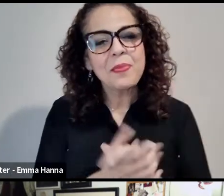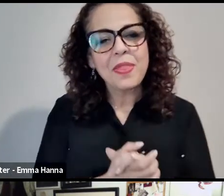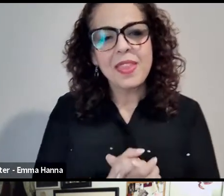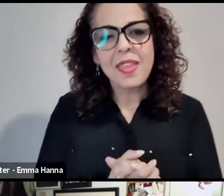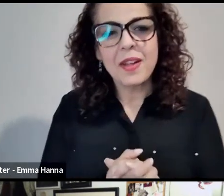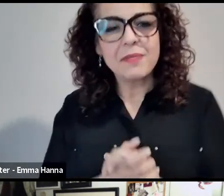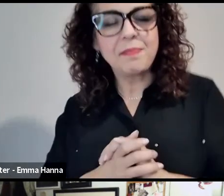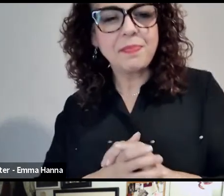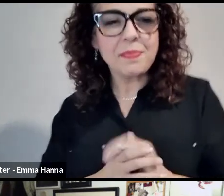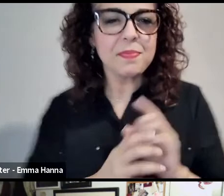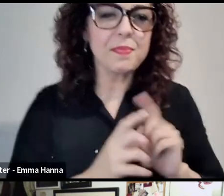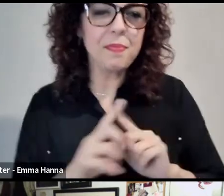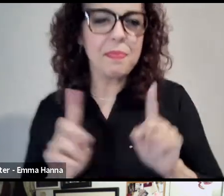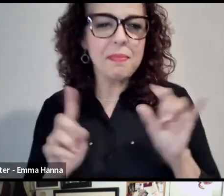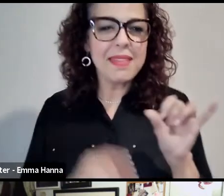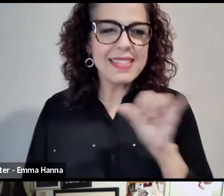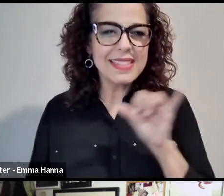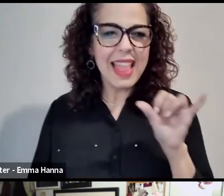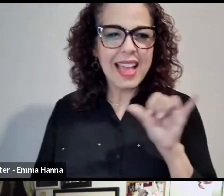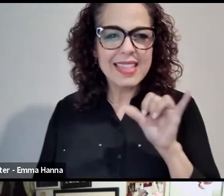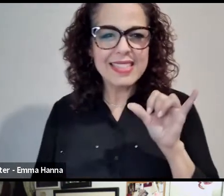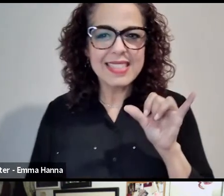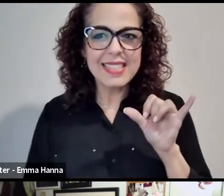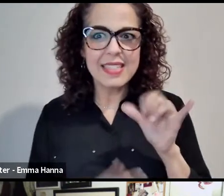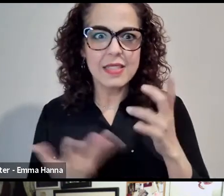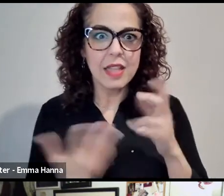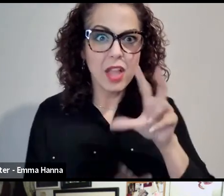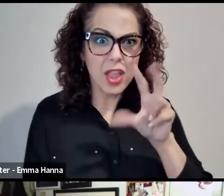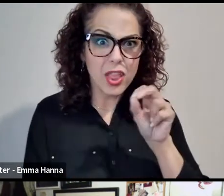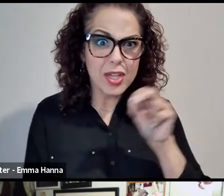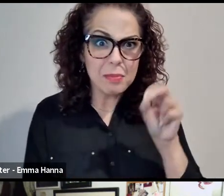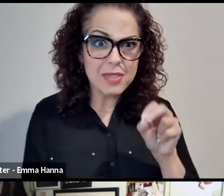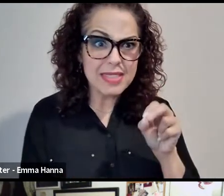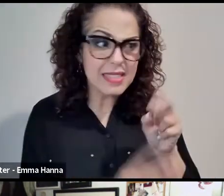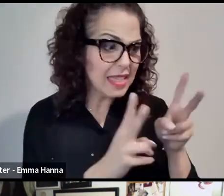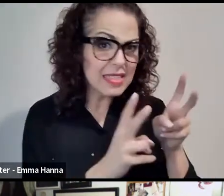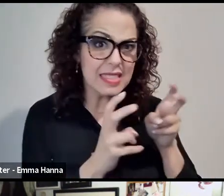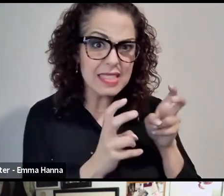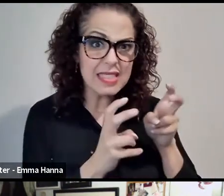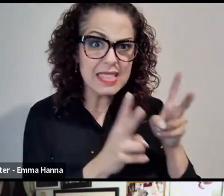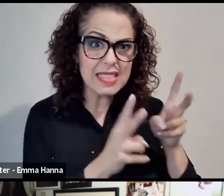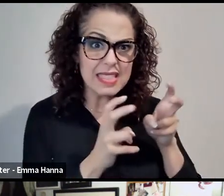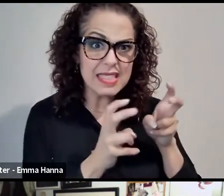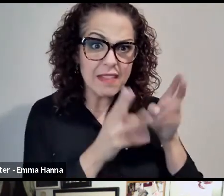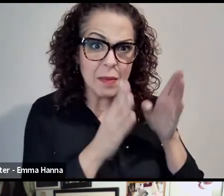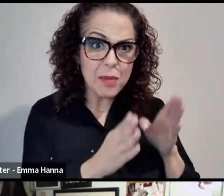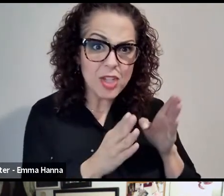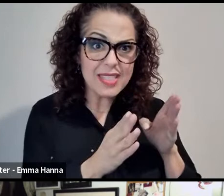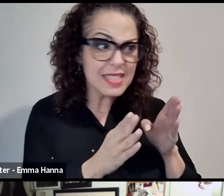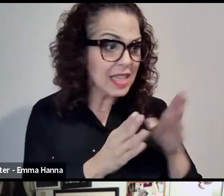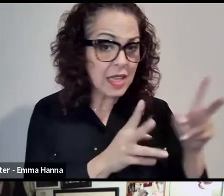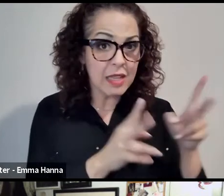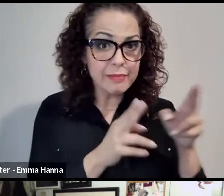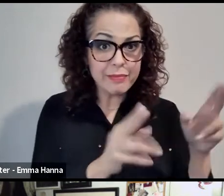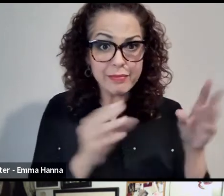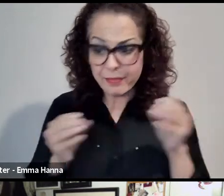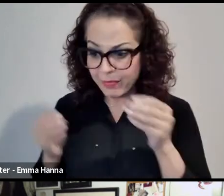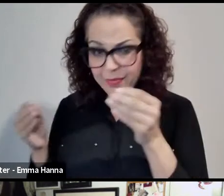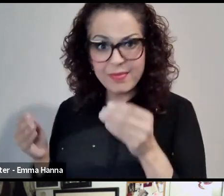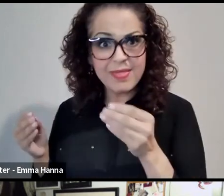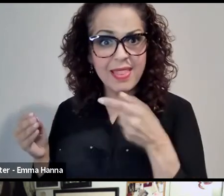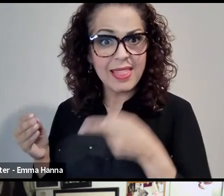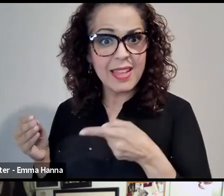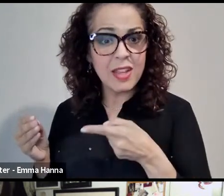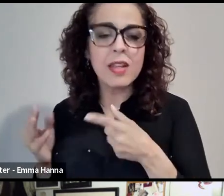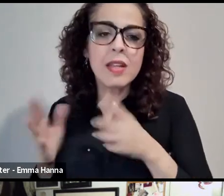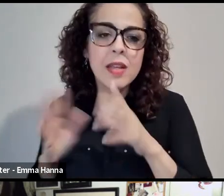But it's like getting 30% of a person. But the last thing I'll say is just that all portraits